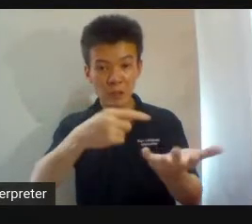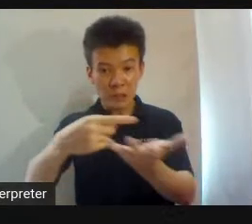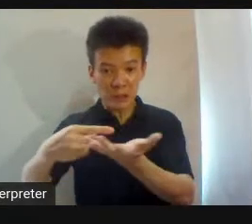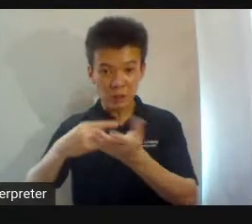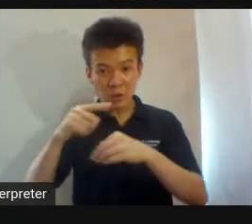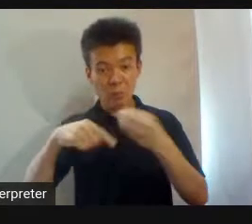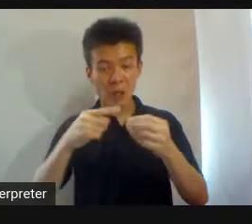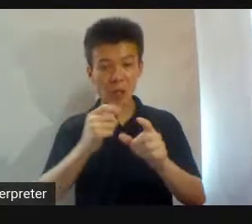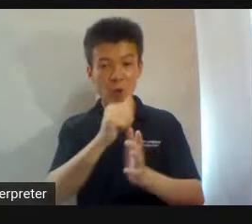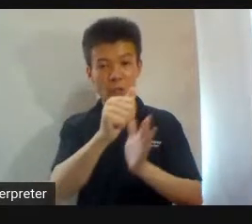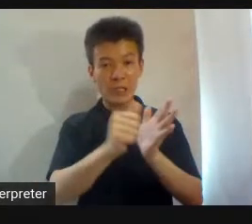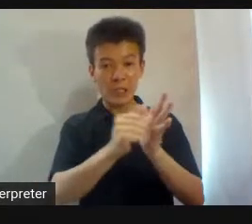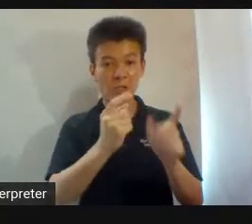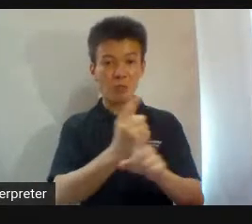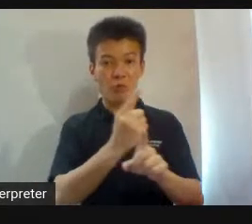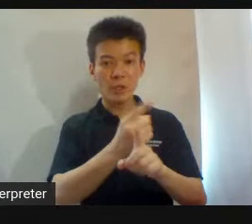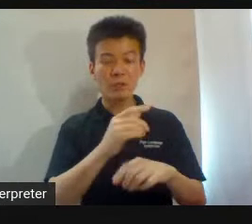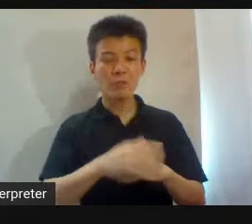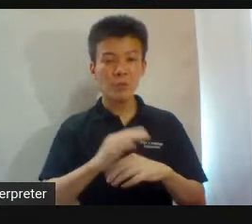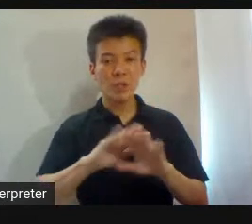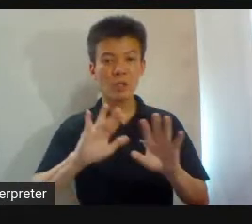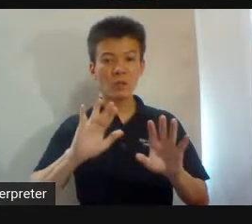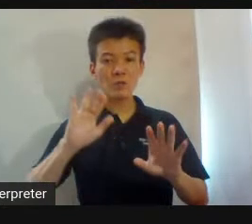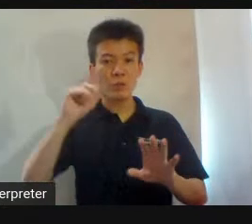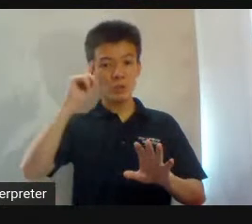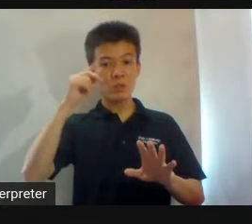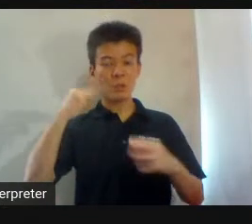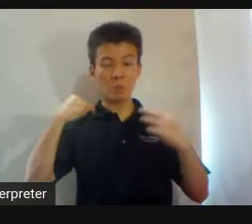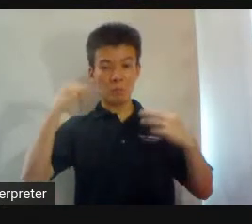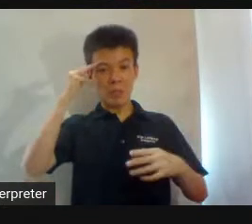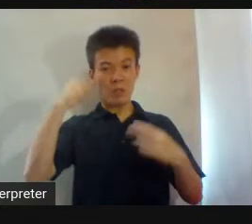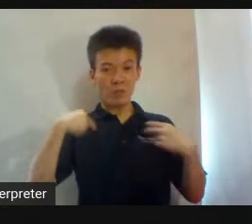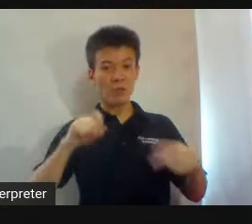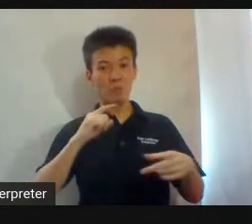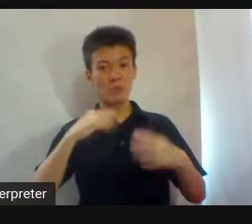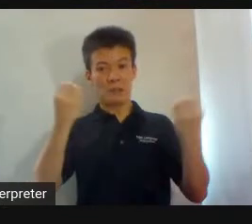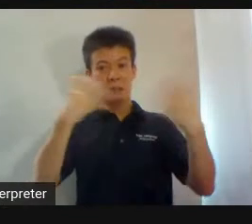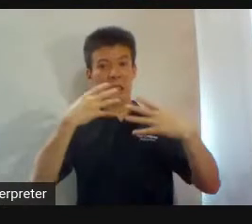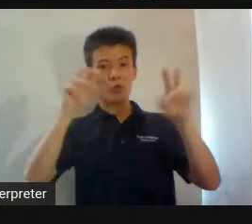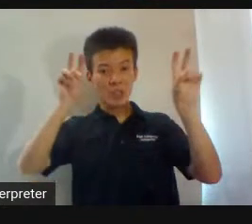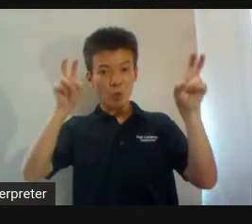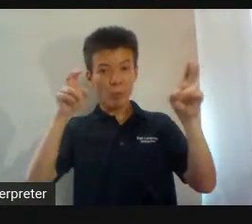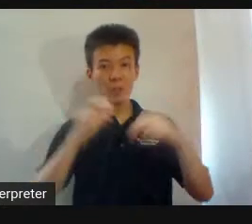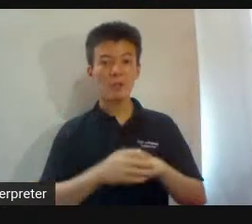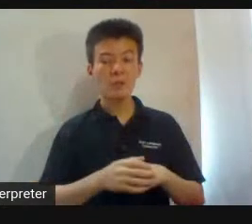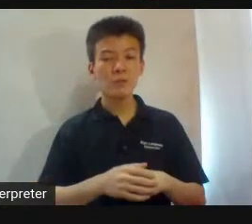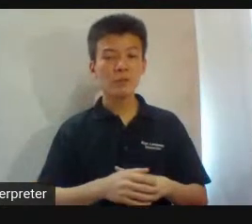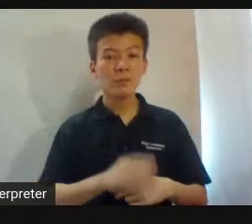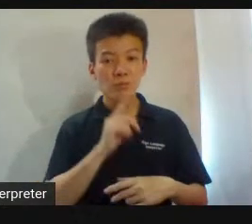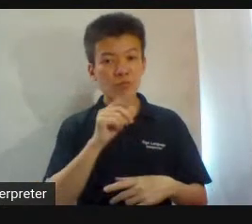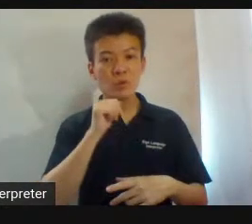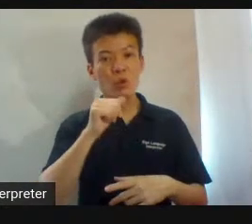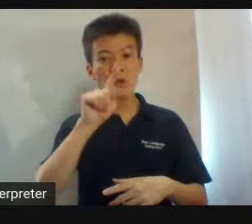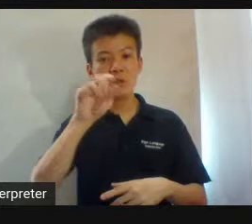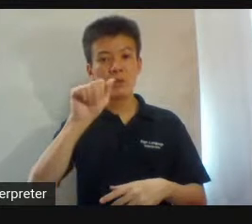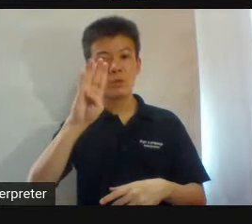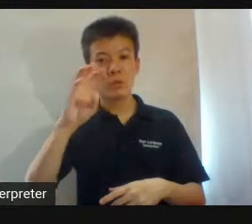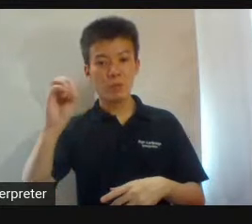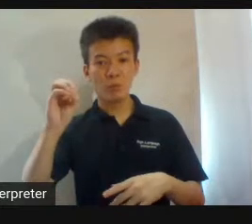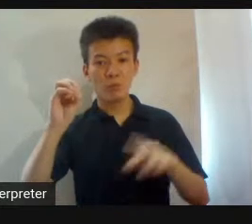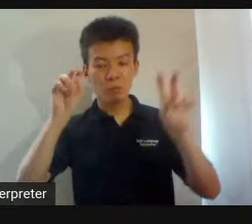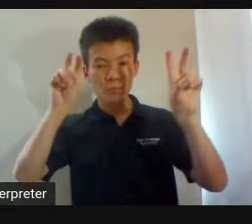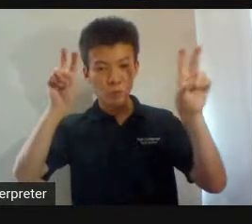about age appropriateness. I don't think mental health has to be a scary topic. Yeah, it's definitely not a taboo topic.